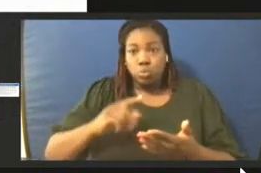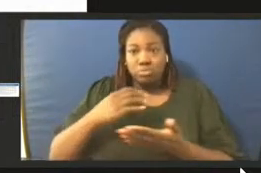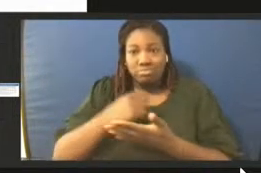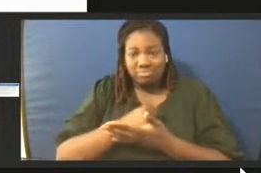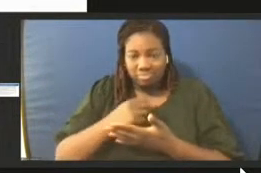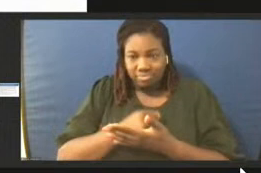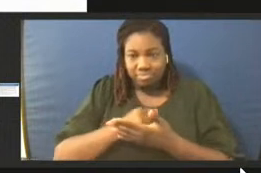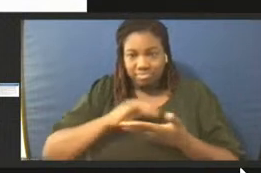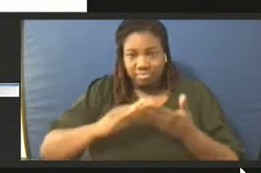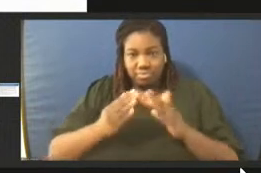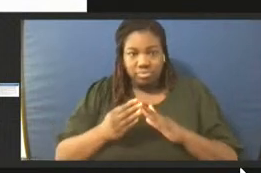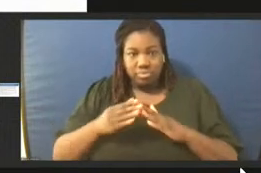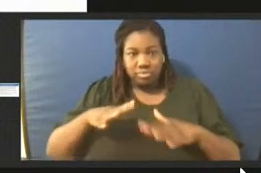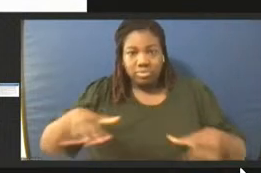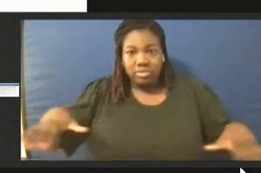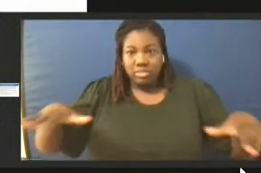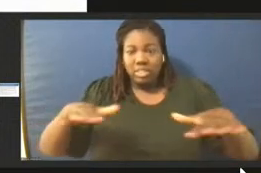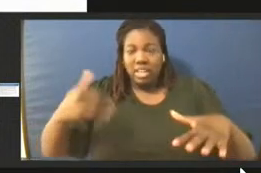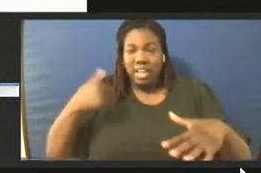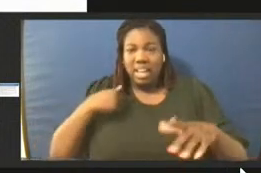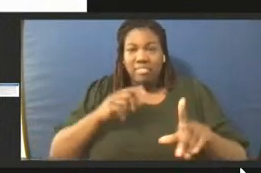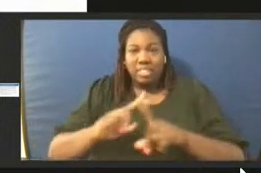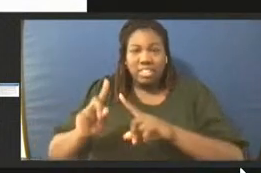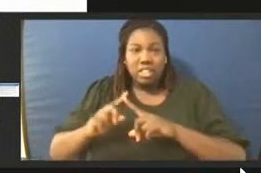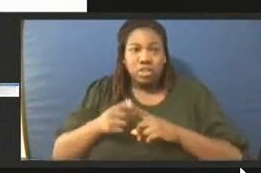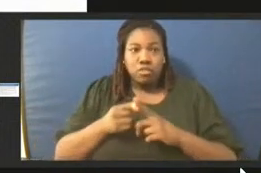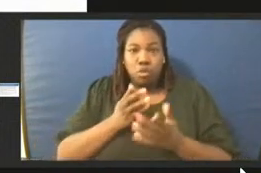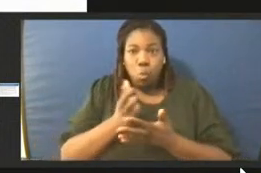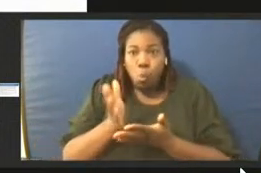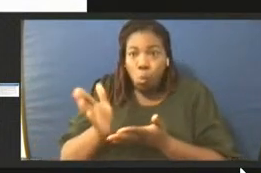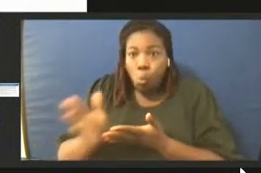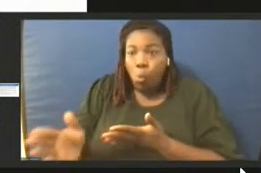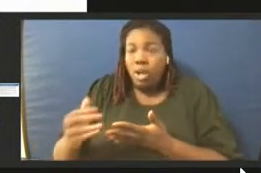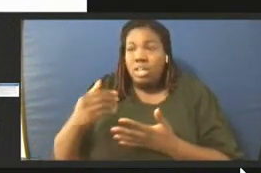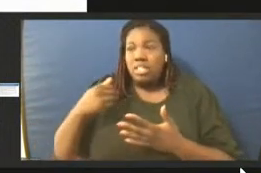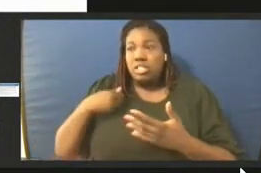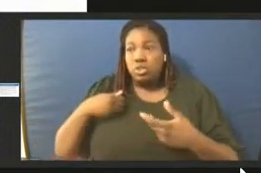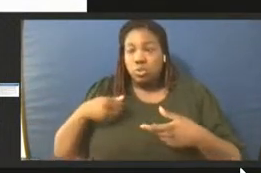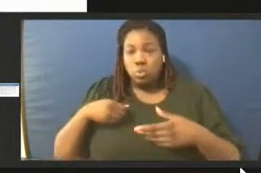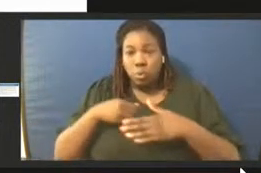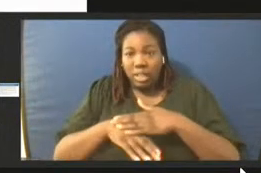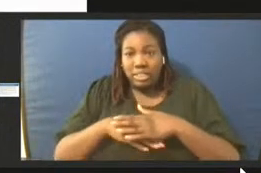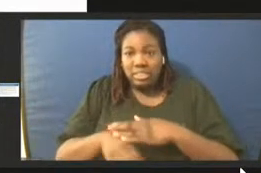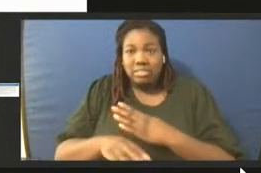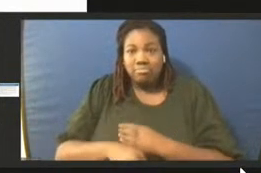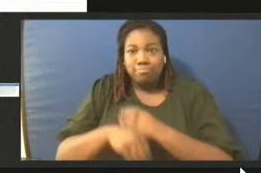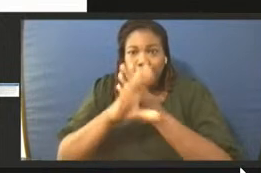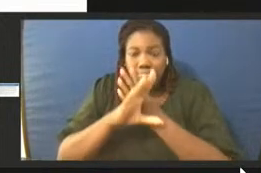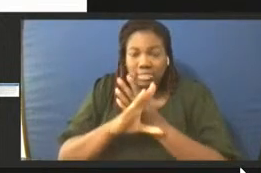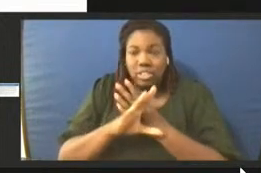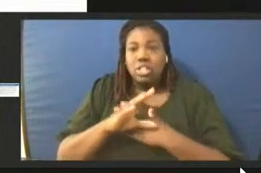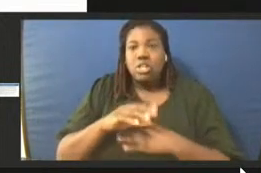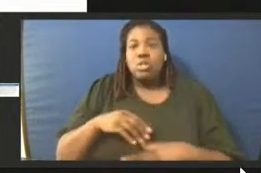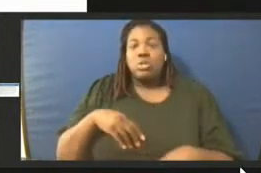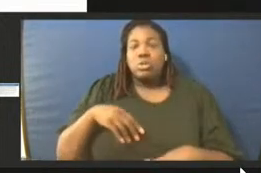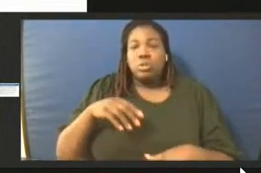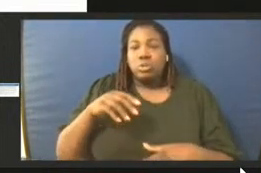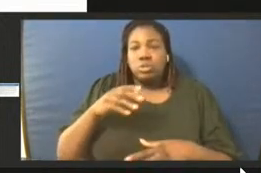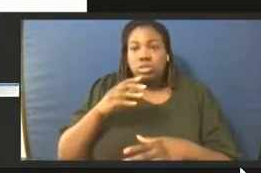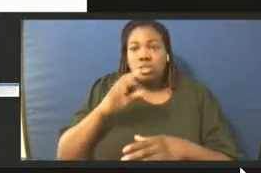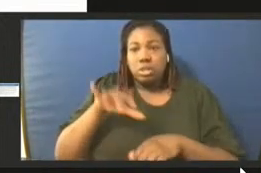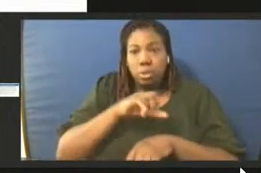they have different ways to access telehealth, telepsychiatry, and other supports.